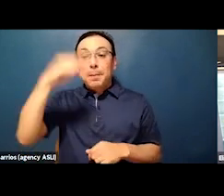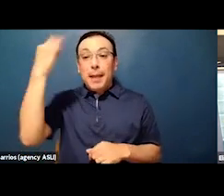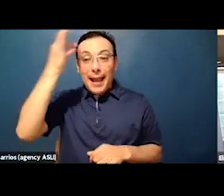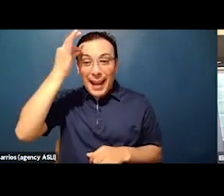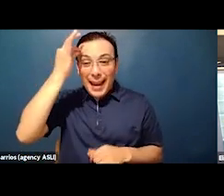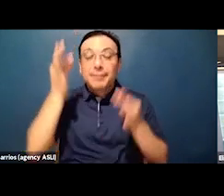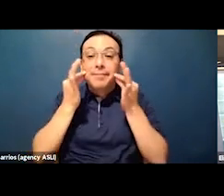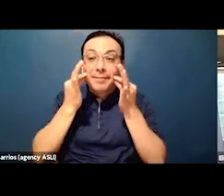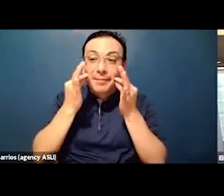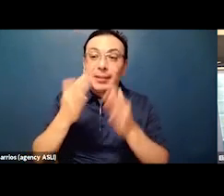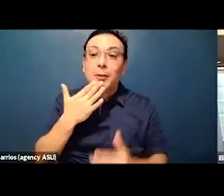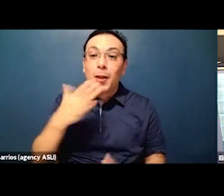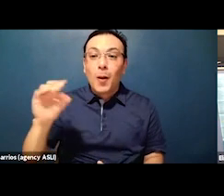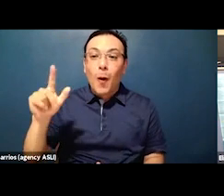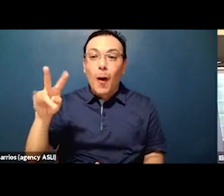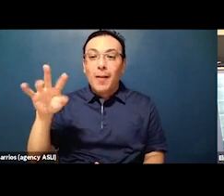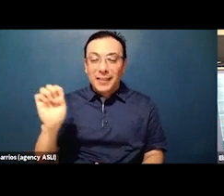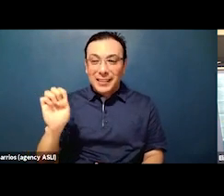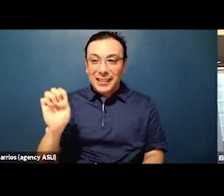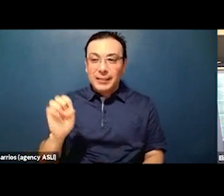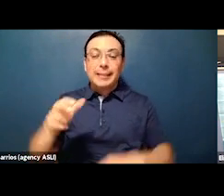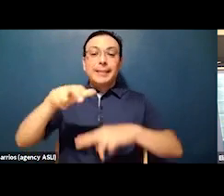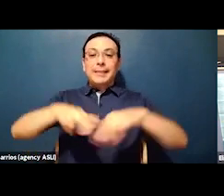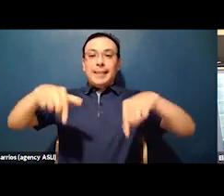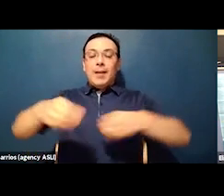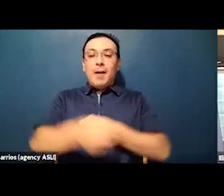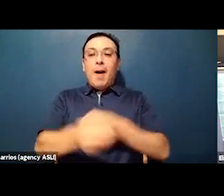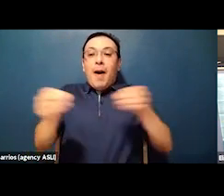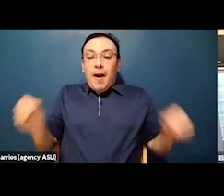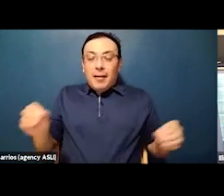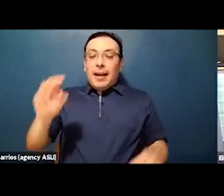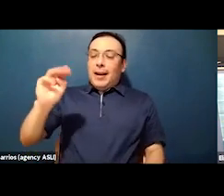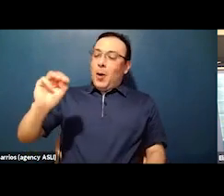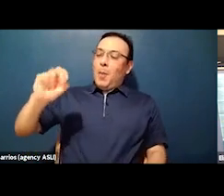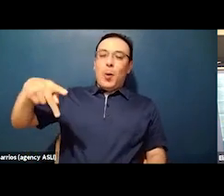at MOPD. We are back at the office, at least in part.